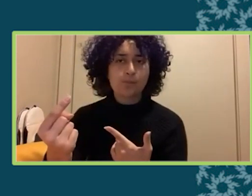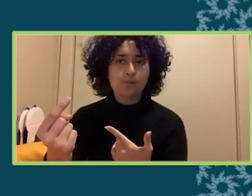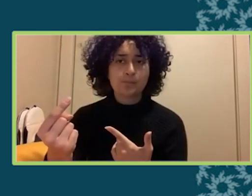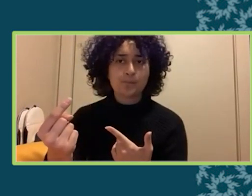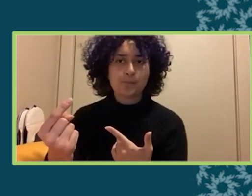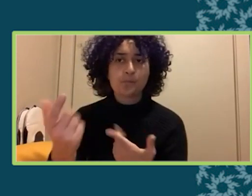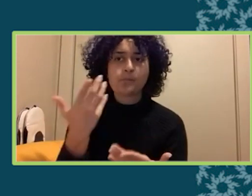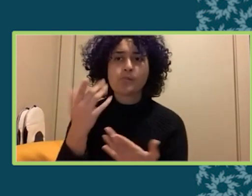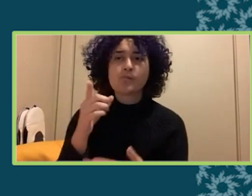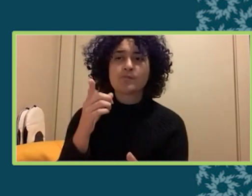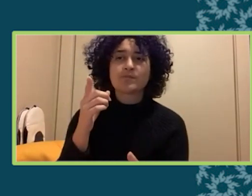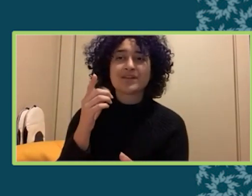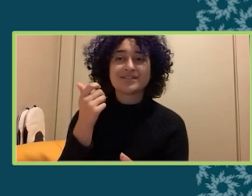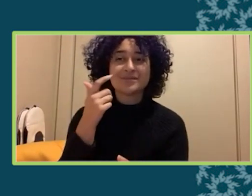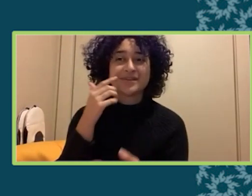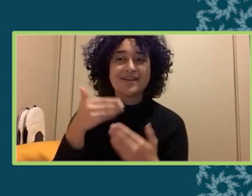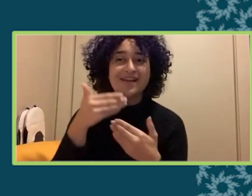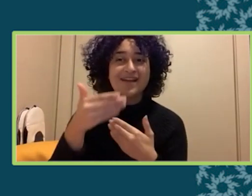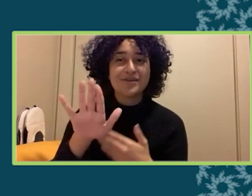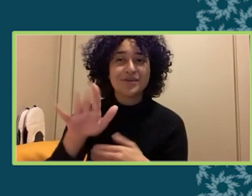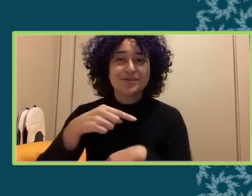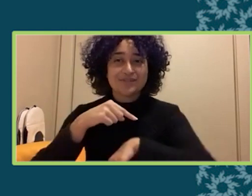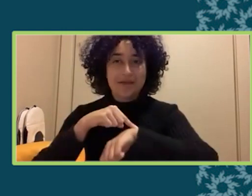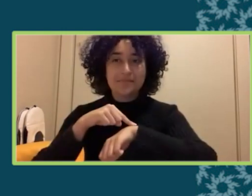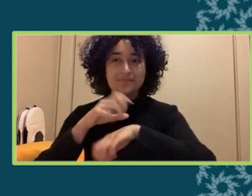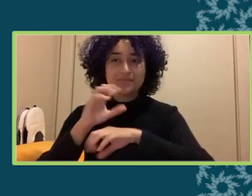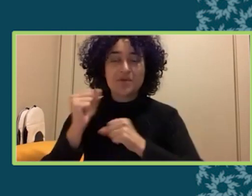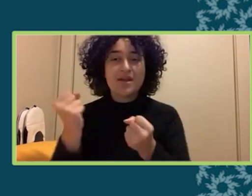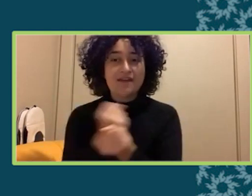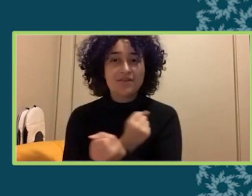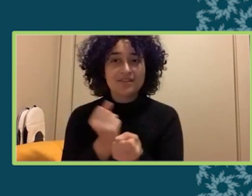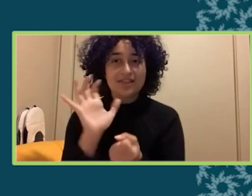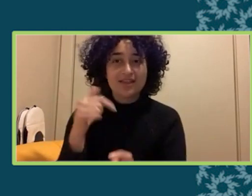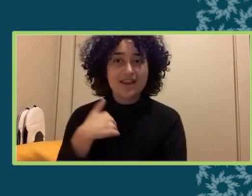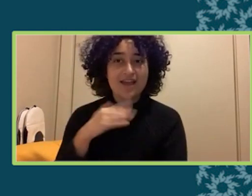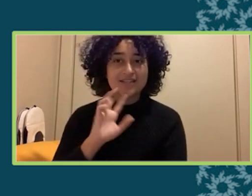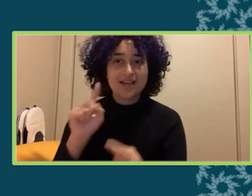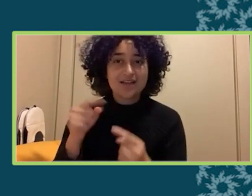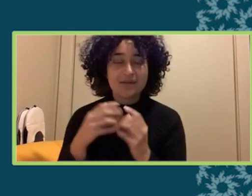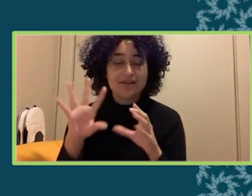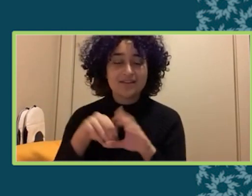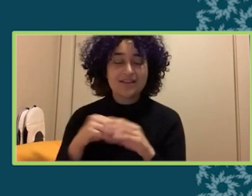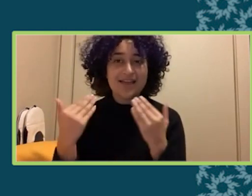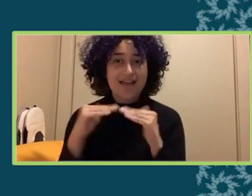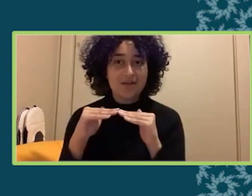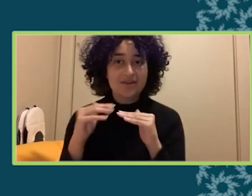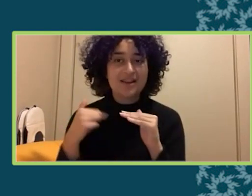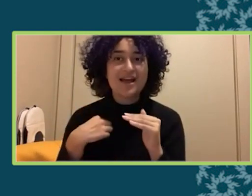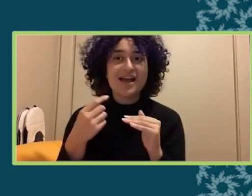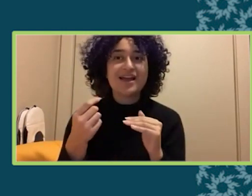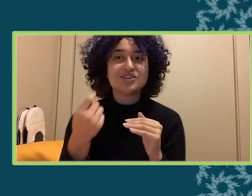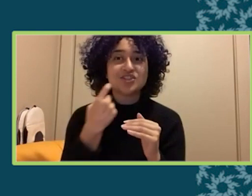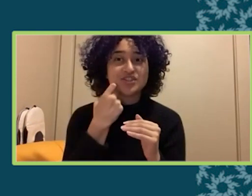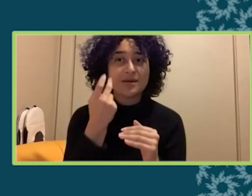What you might be is a little bit ahead of your time. So everything that I talk about in equity, I saw my best friend like 6 months ago